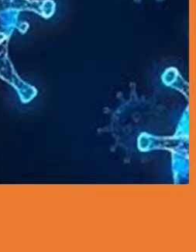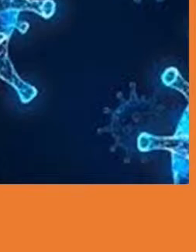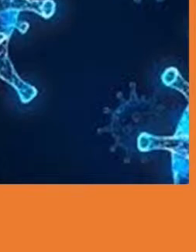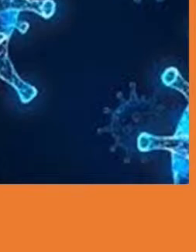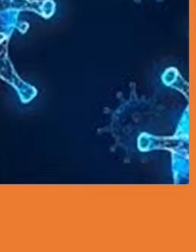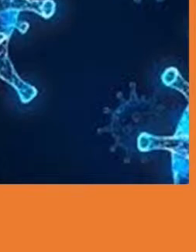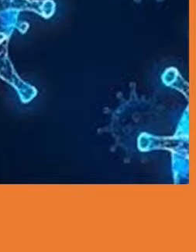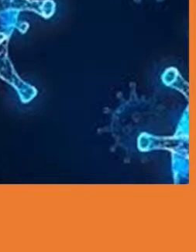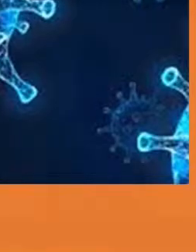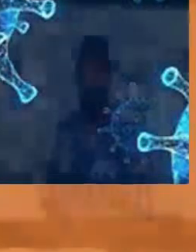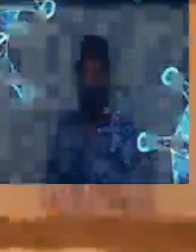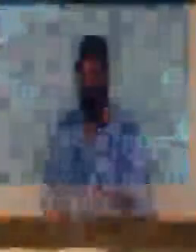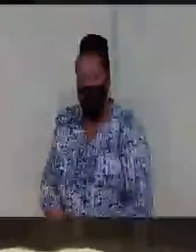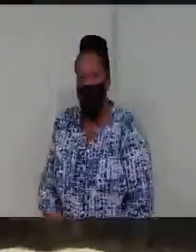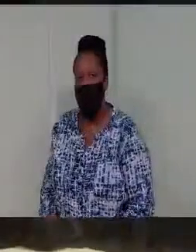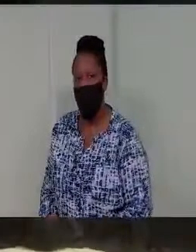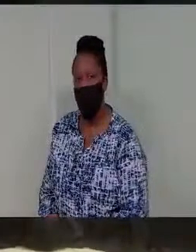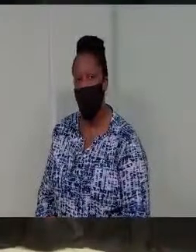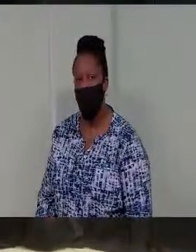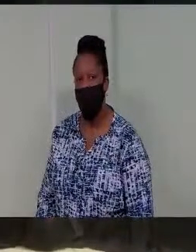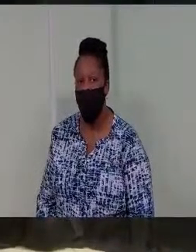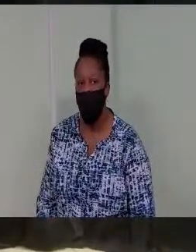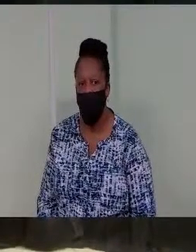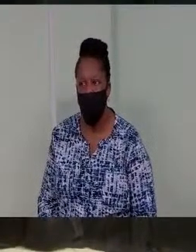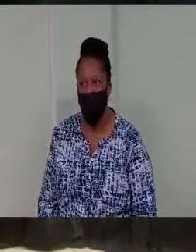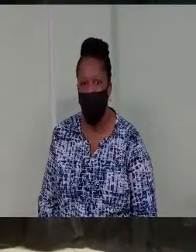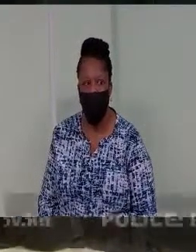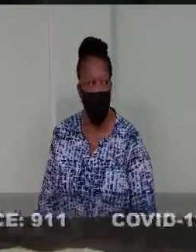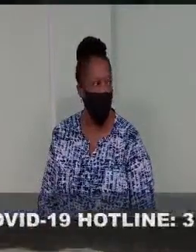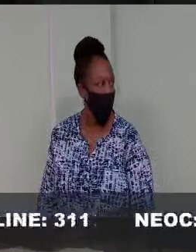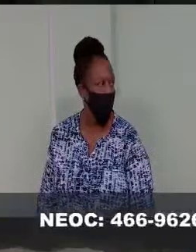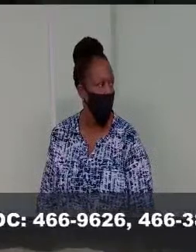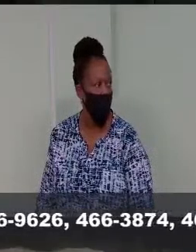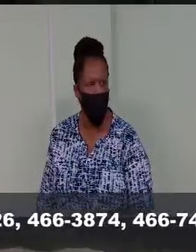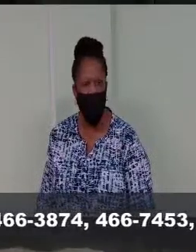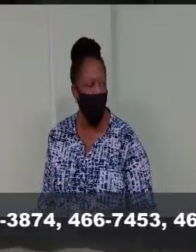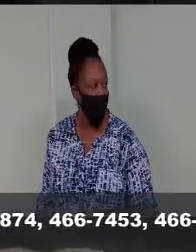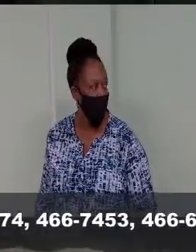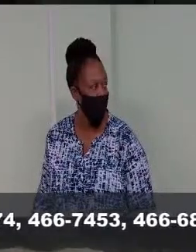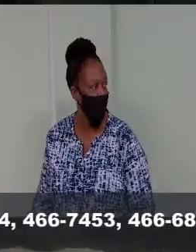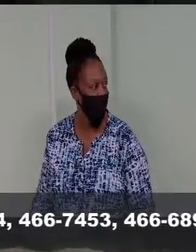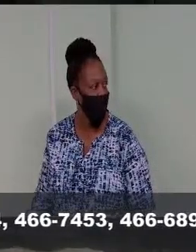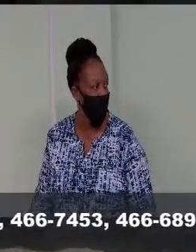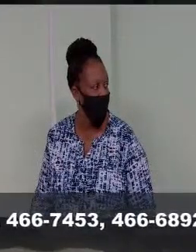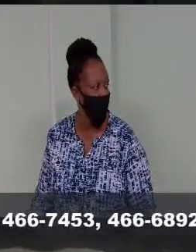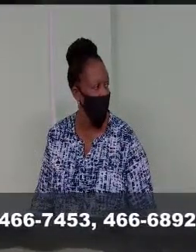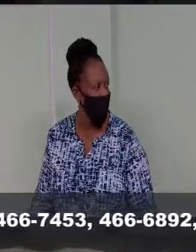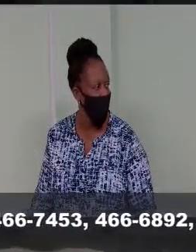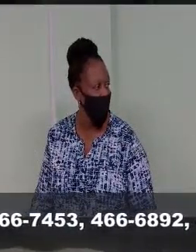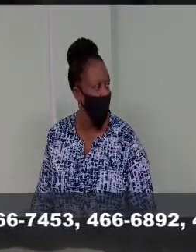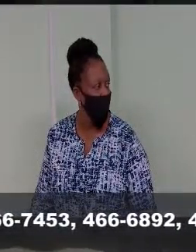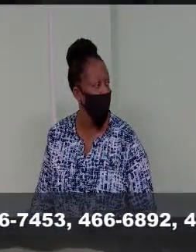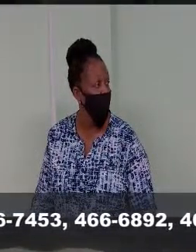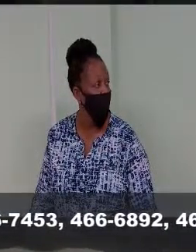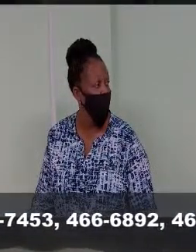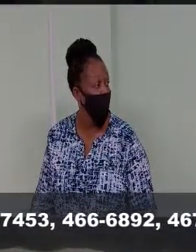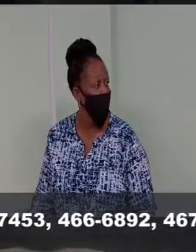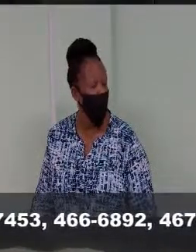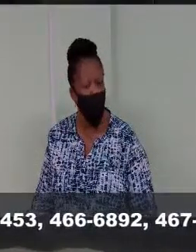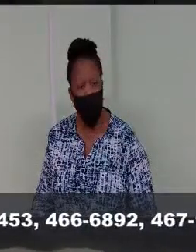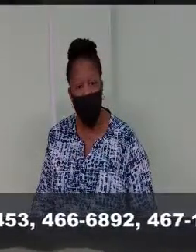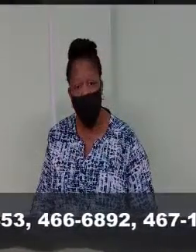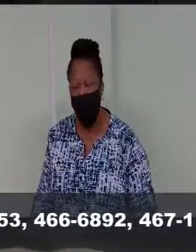government, in particular the cabinet level. The cabinet level, being advised by the technical